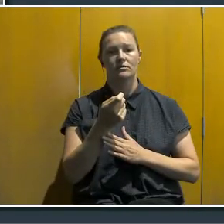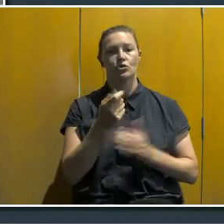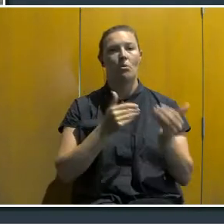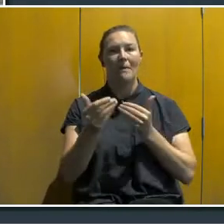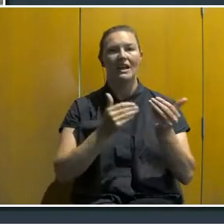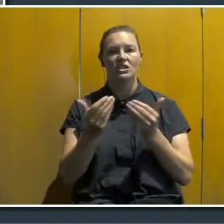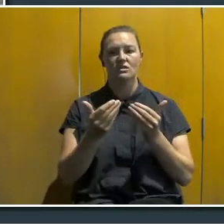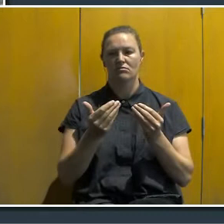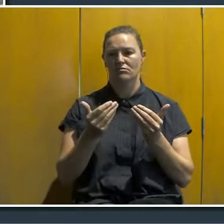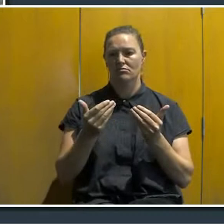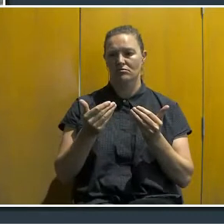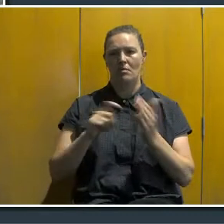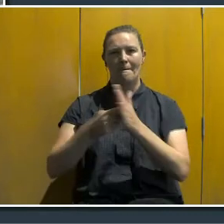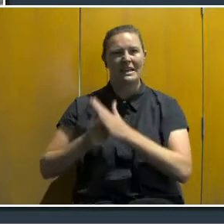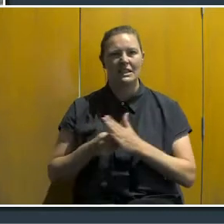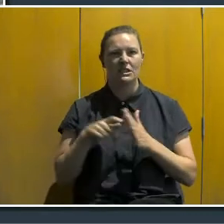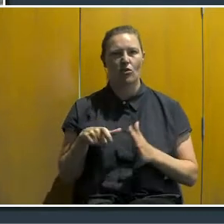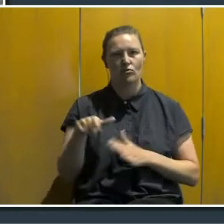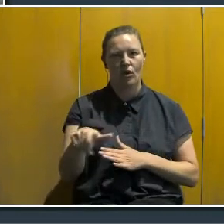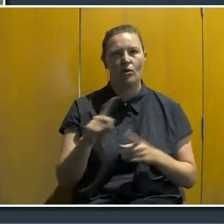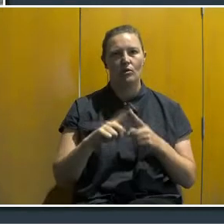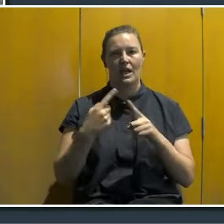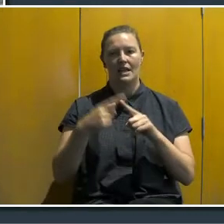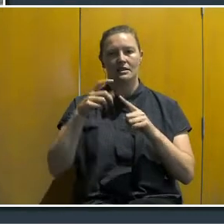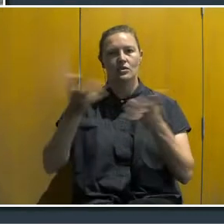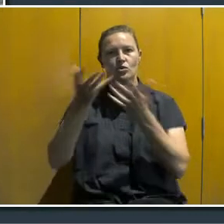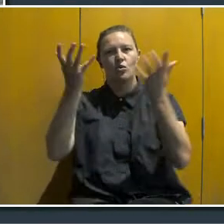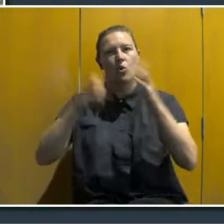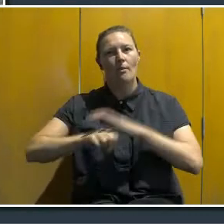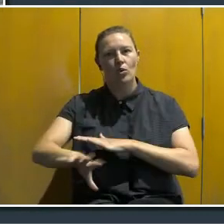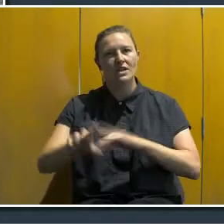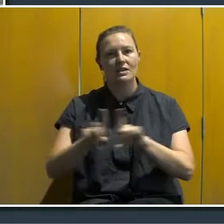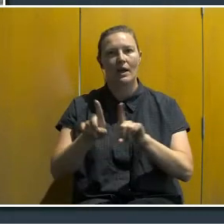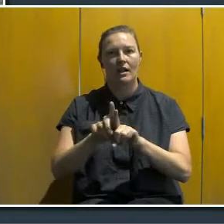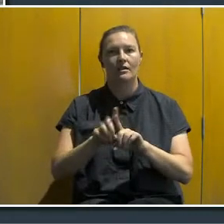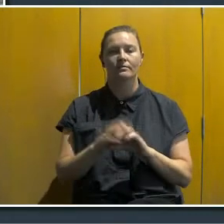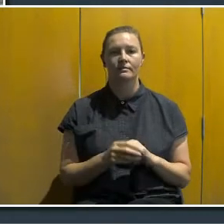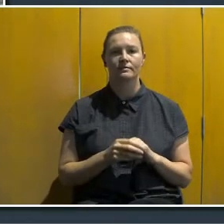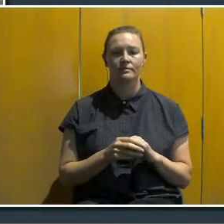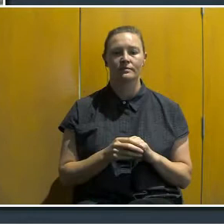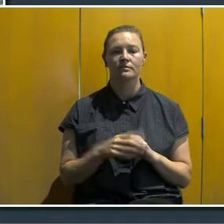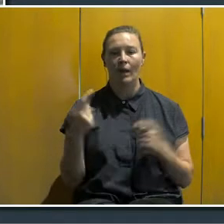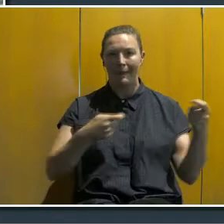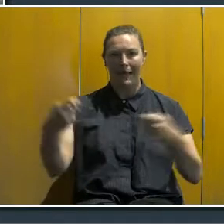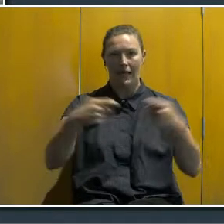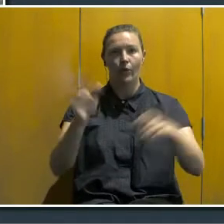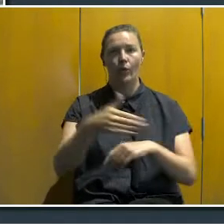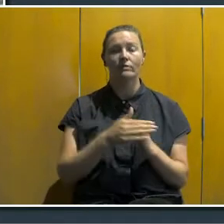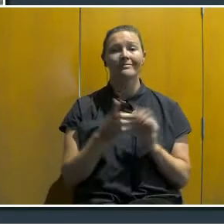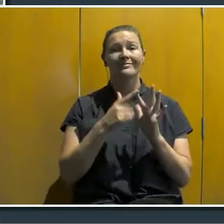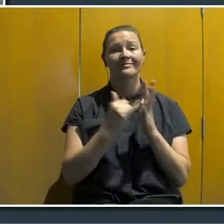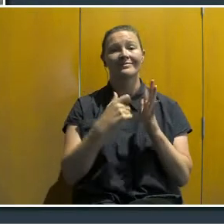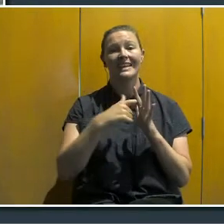the roadside maintenance and the stormwater for the estate. Esk Hills is not like any of the other